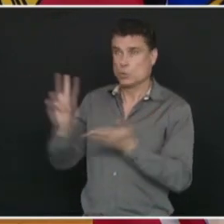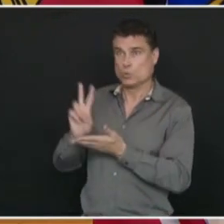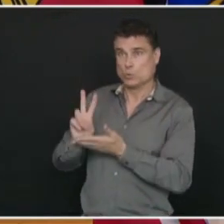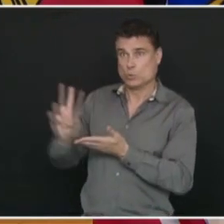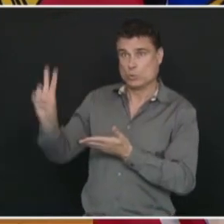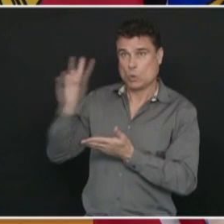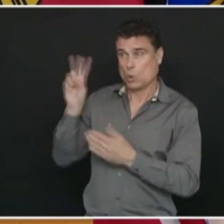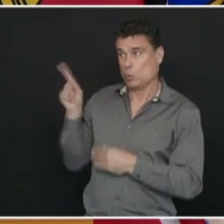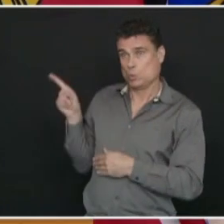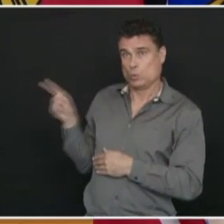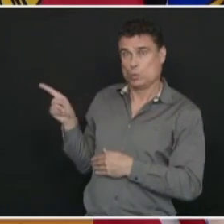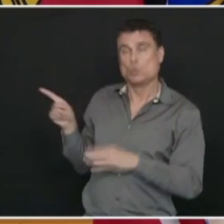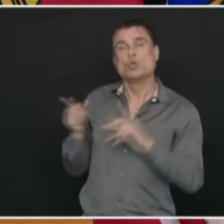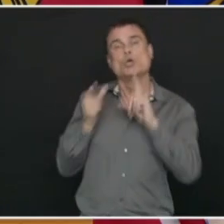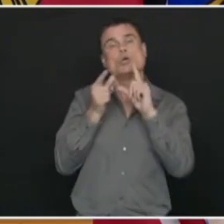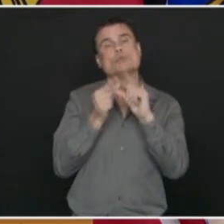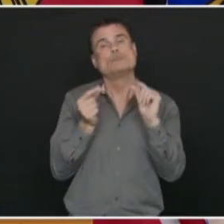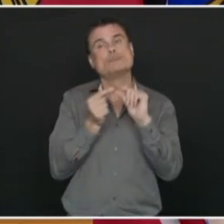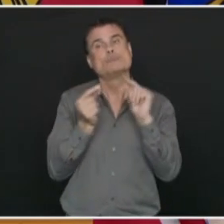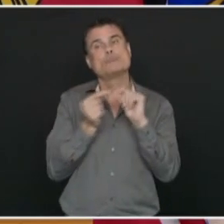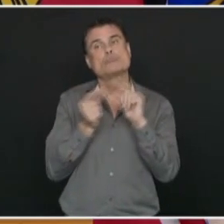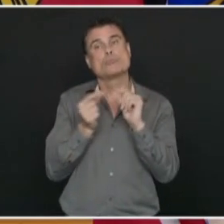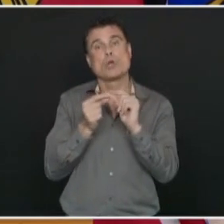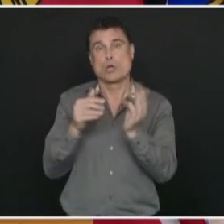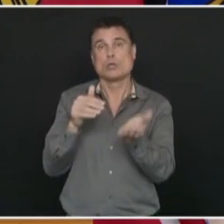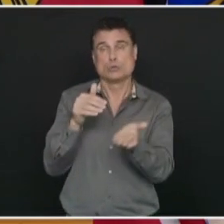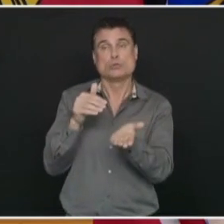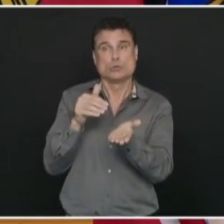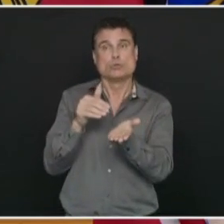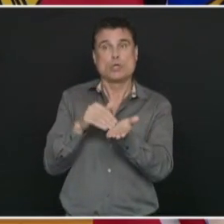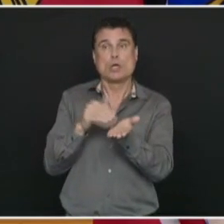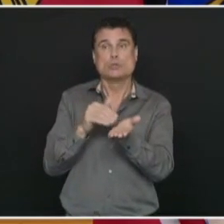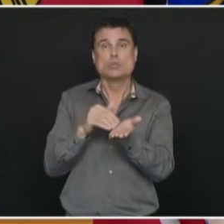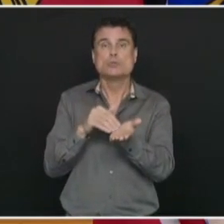the critical care doctors are monitoring this carefully.